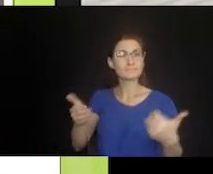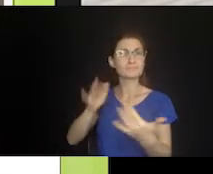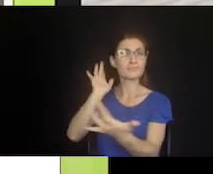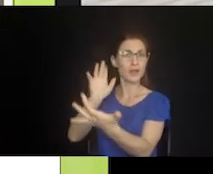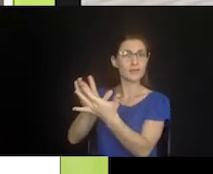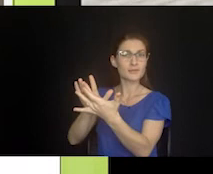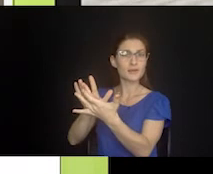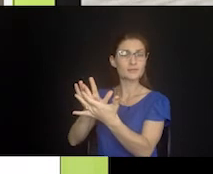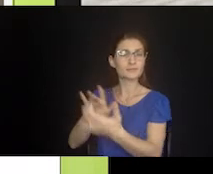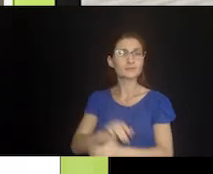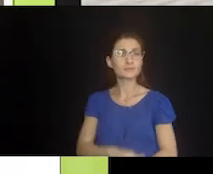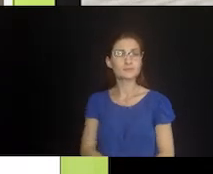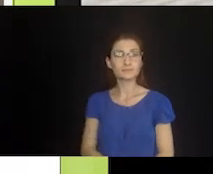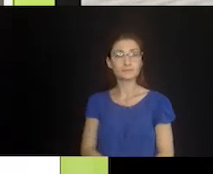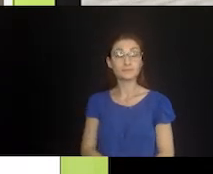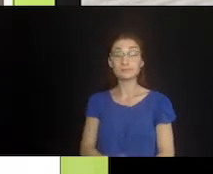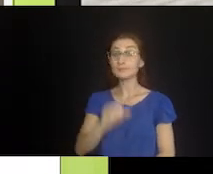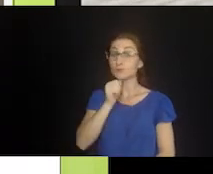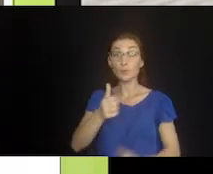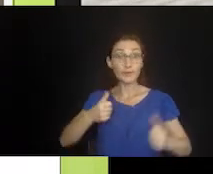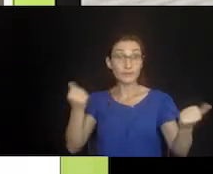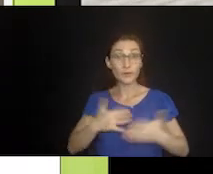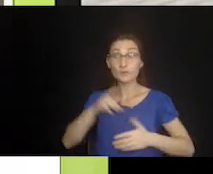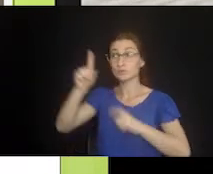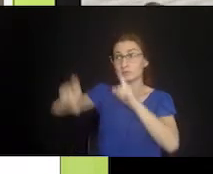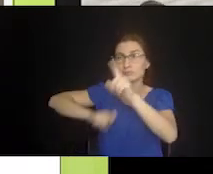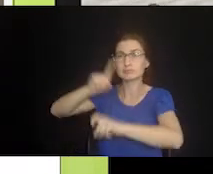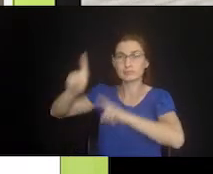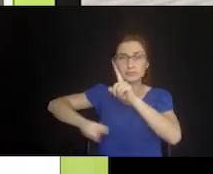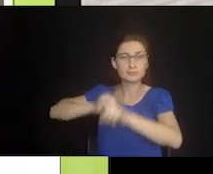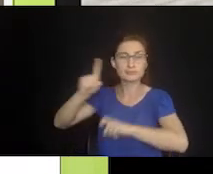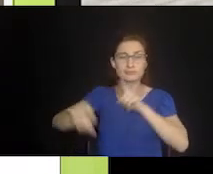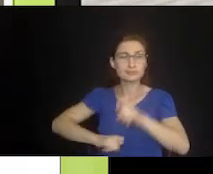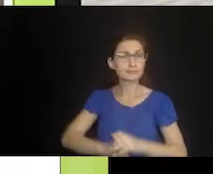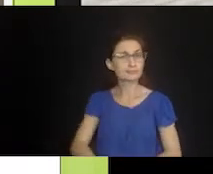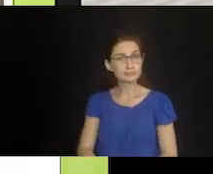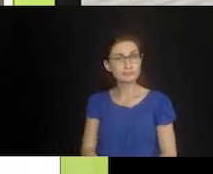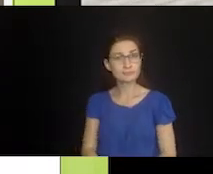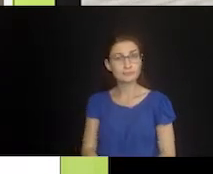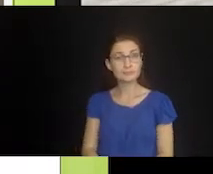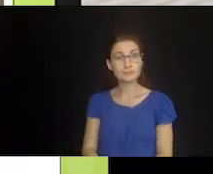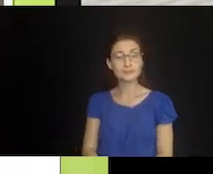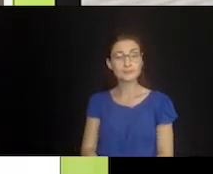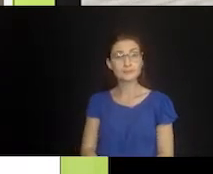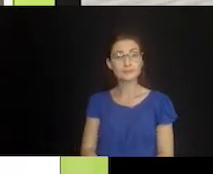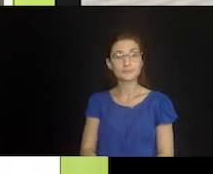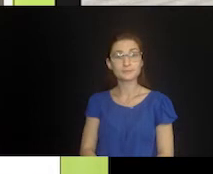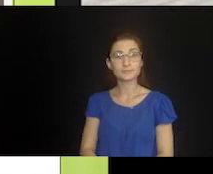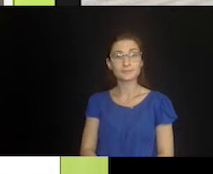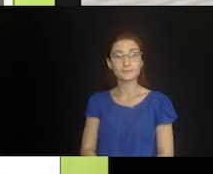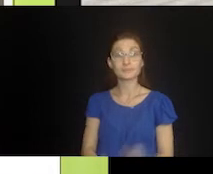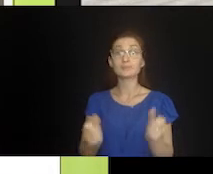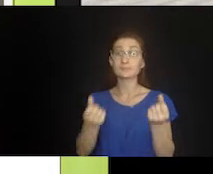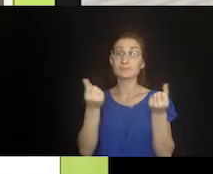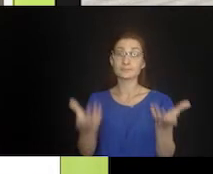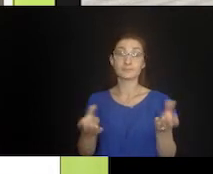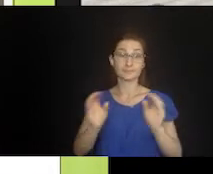contact them, and don't be afraid to contact them. Don't be afraid to ask questions.